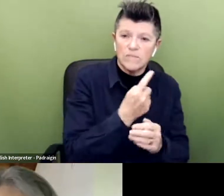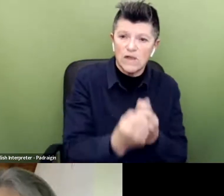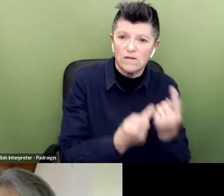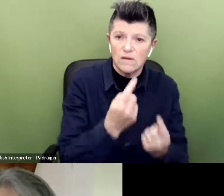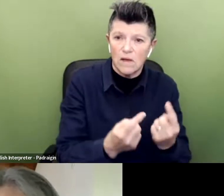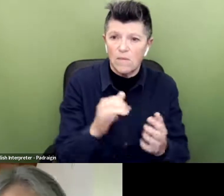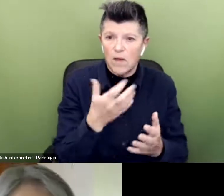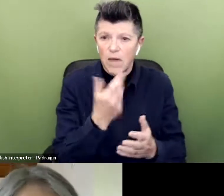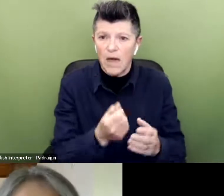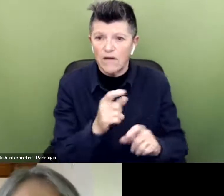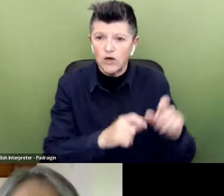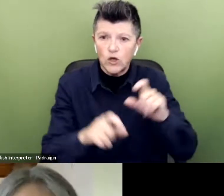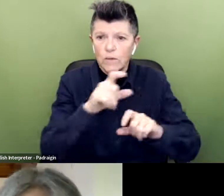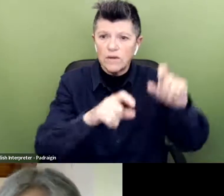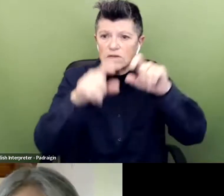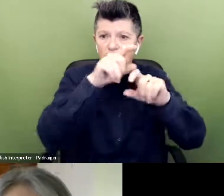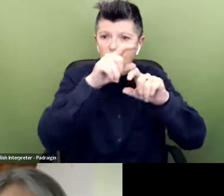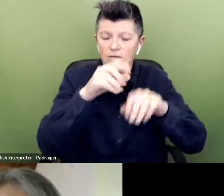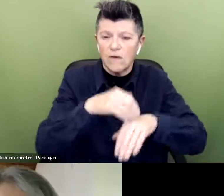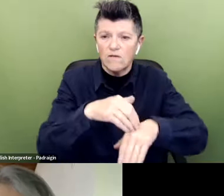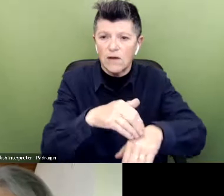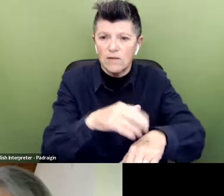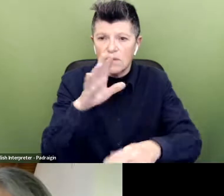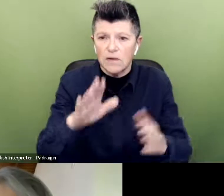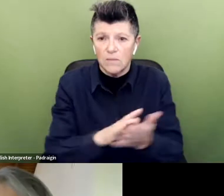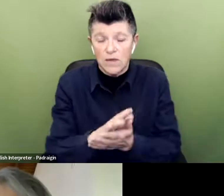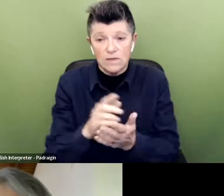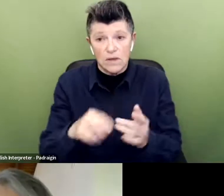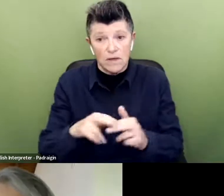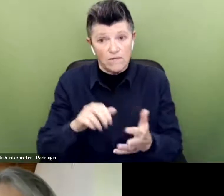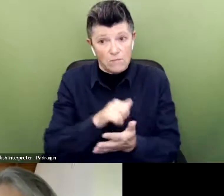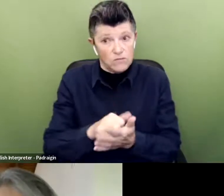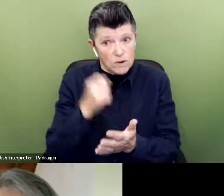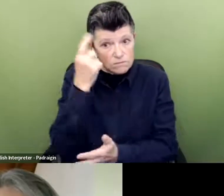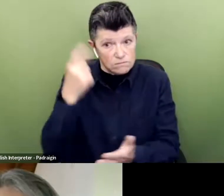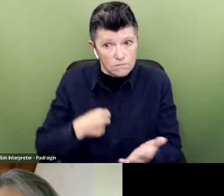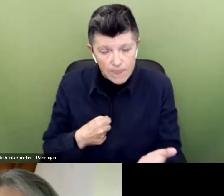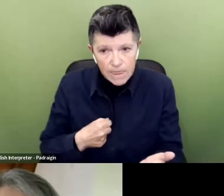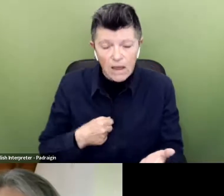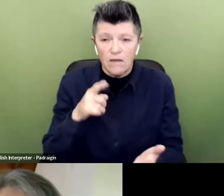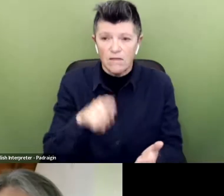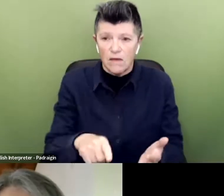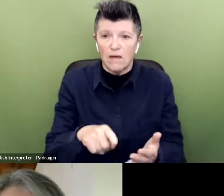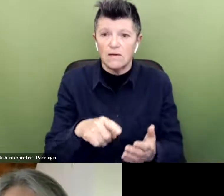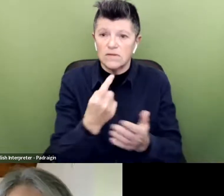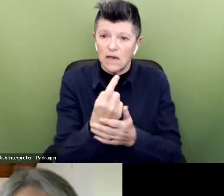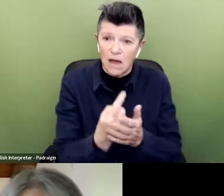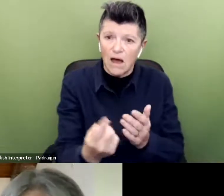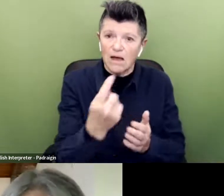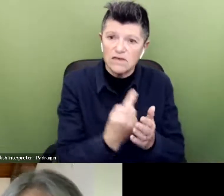cumulative effects. It means that, if I correctly understood, that isolated attributes